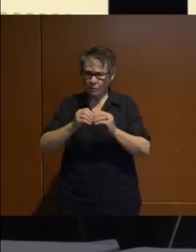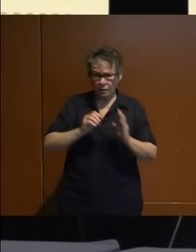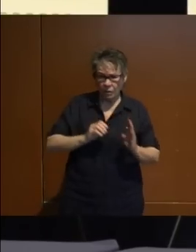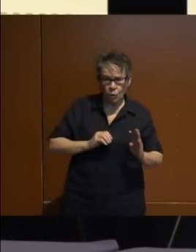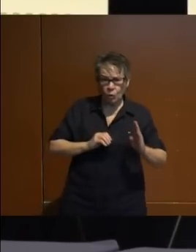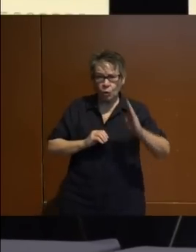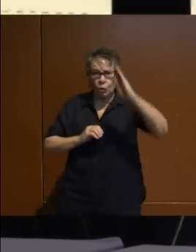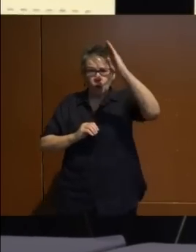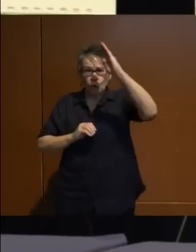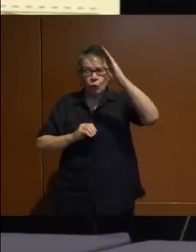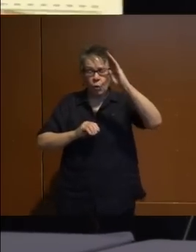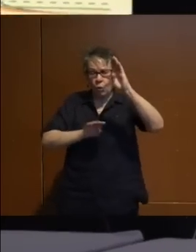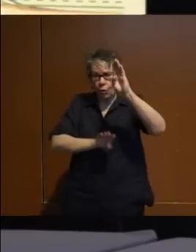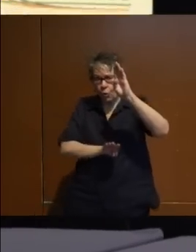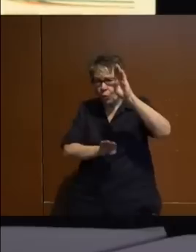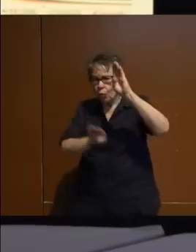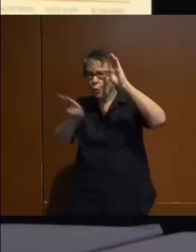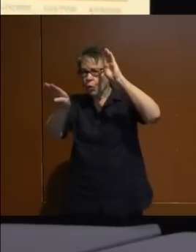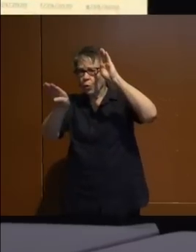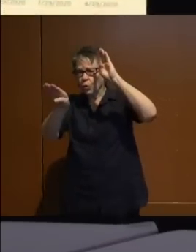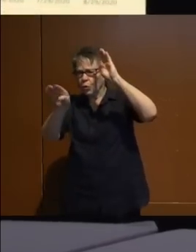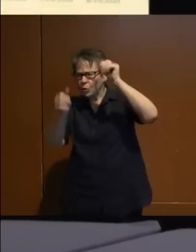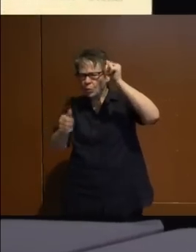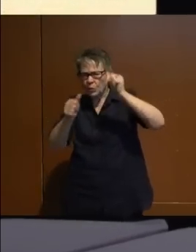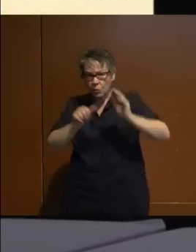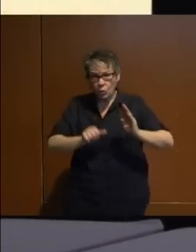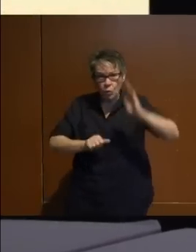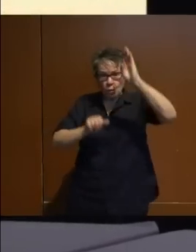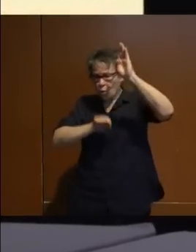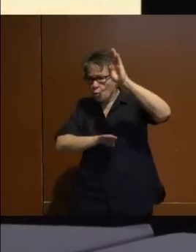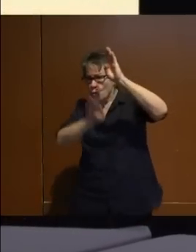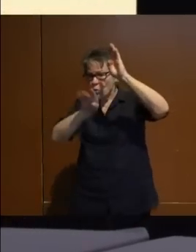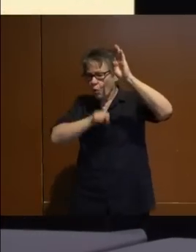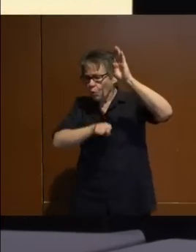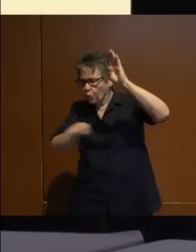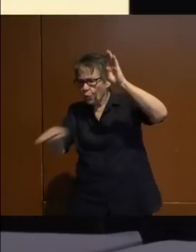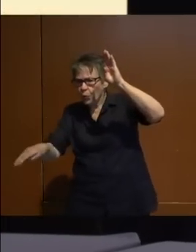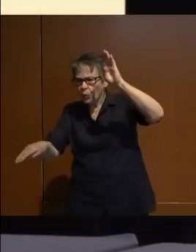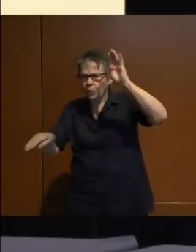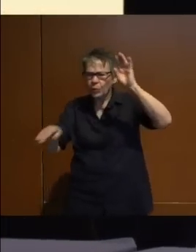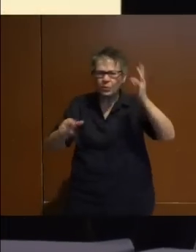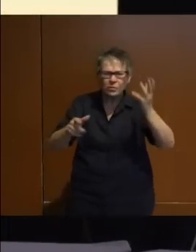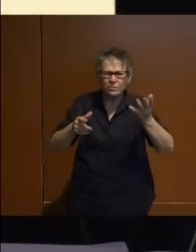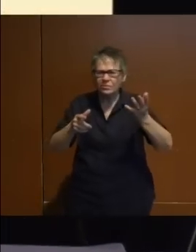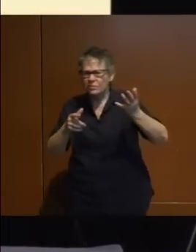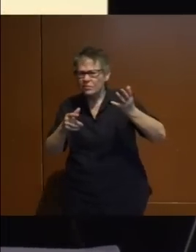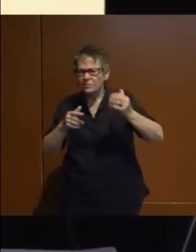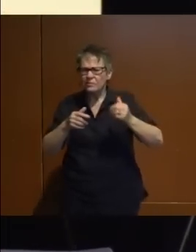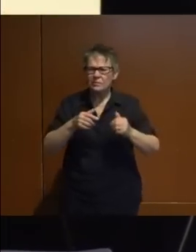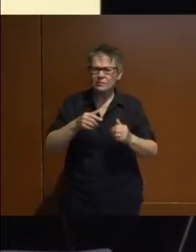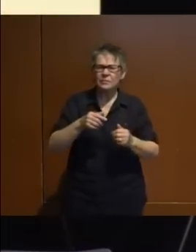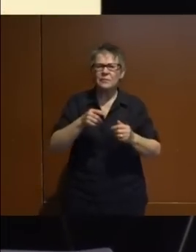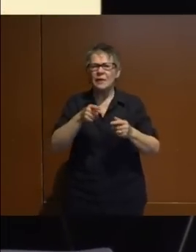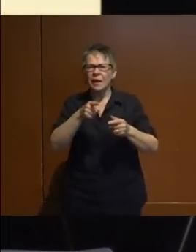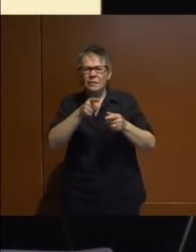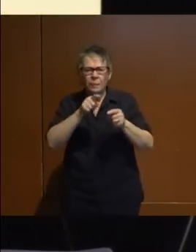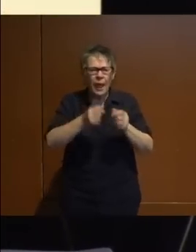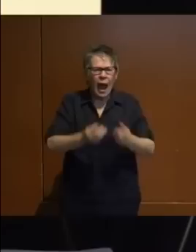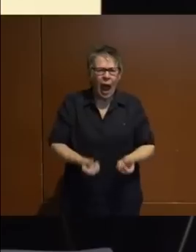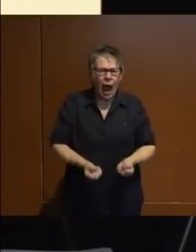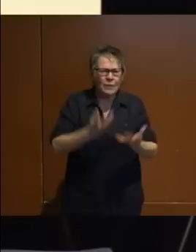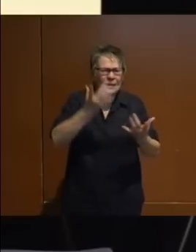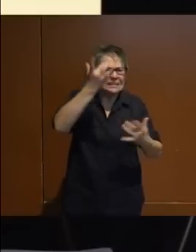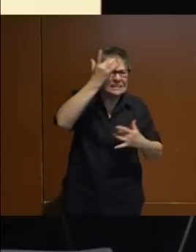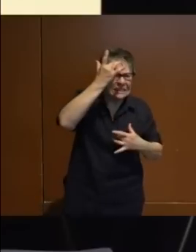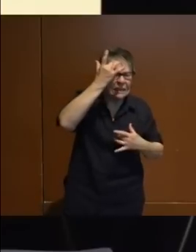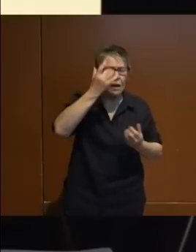at our hospitals. This is directly related to the availability of hospital beds and the resources needed to